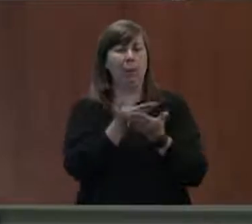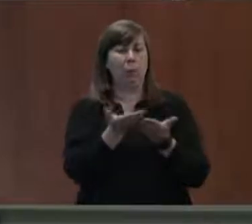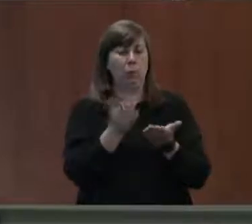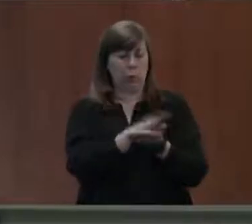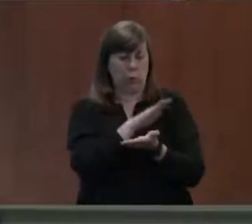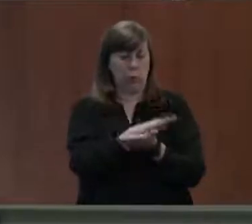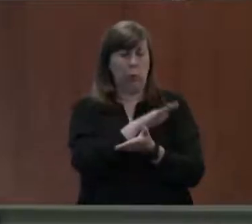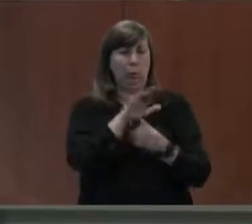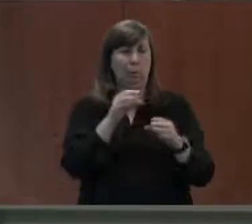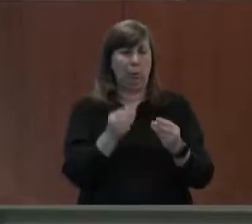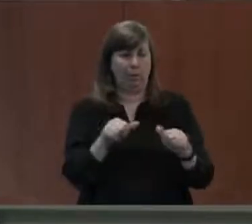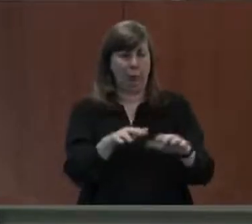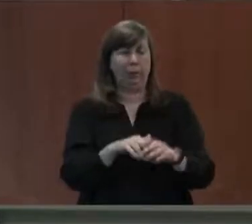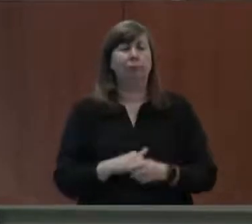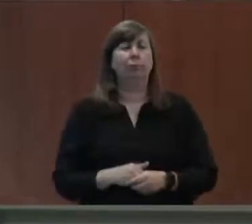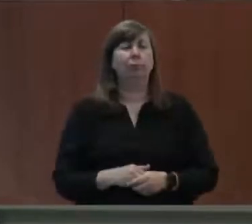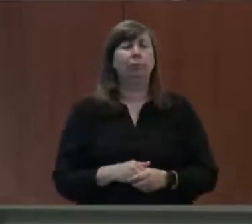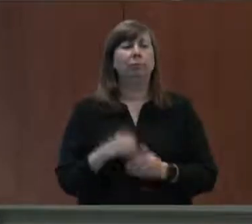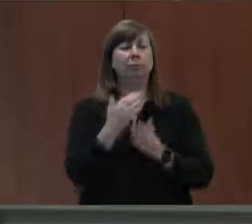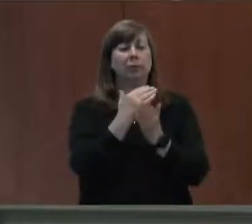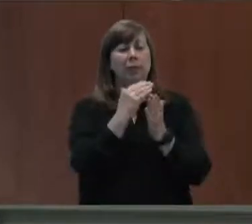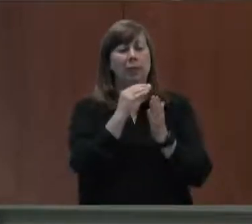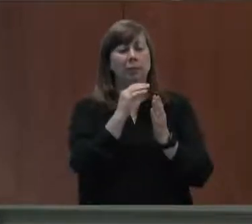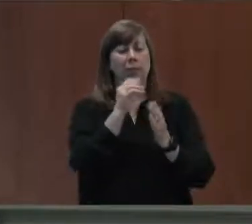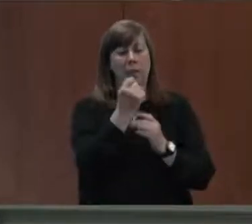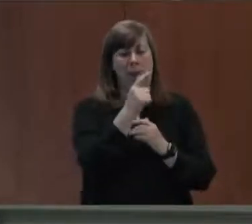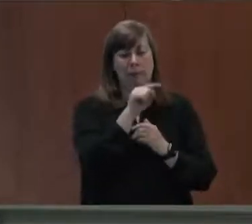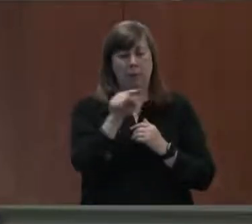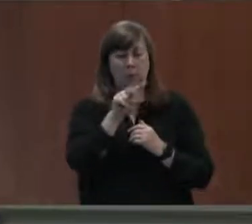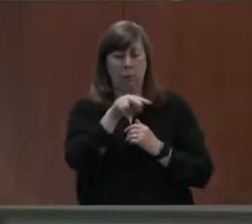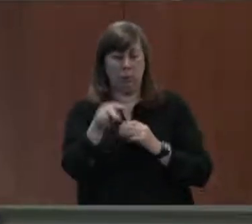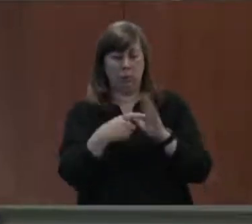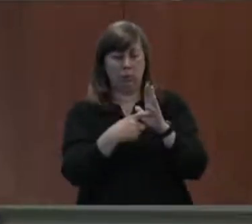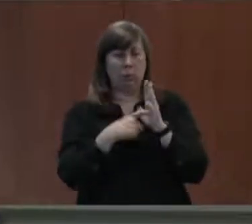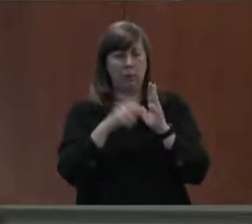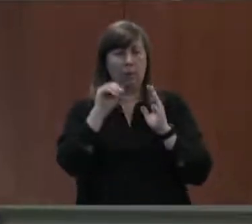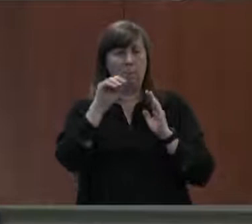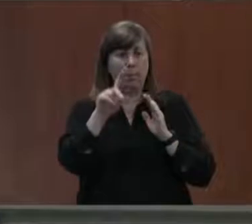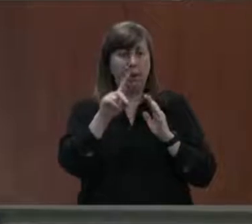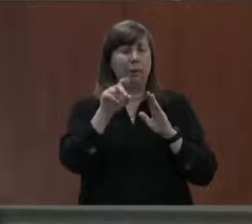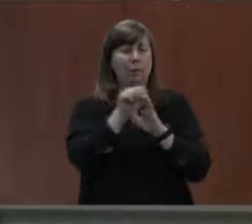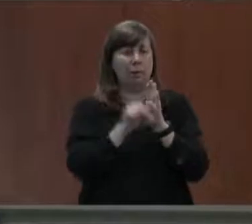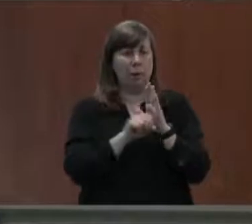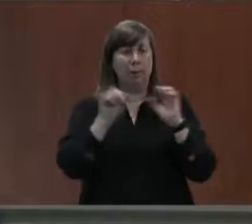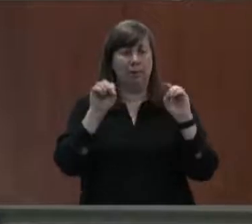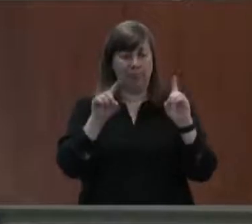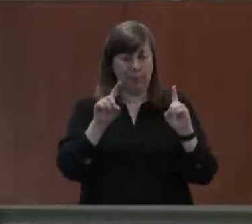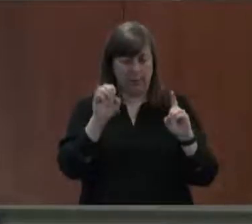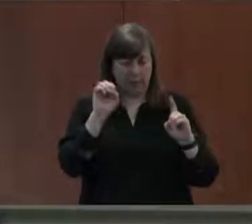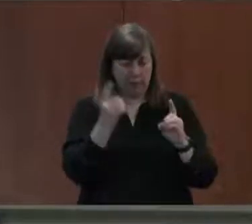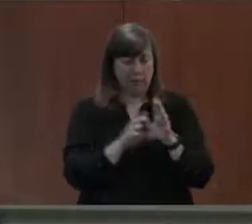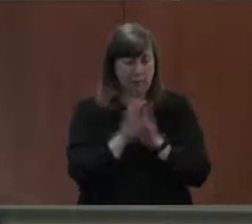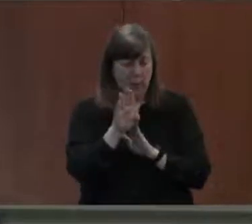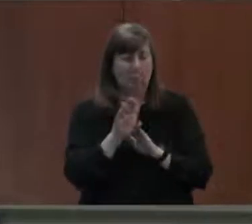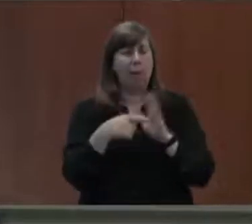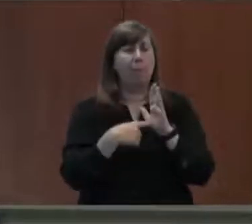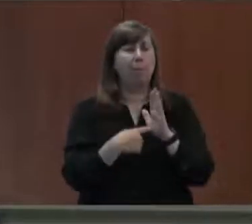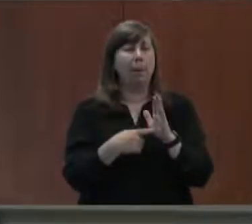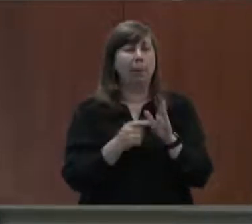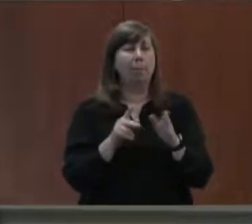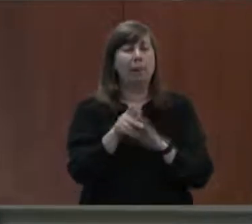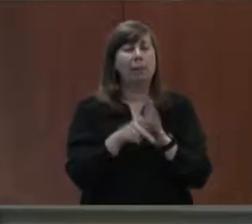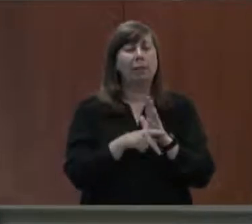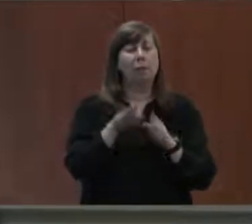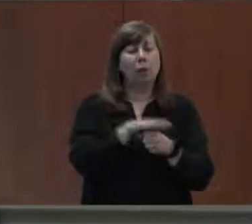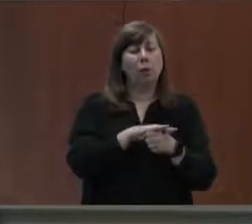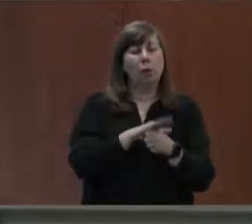property. Section 11-722 required the Maryland State Department of Education to develop a model policy for